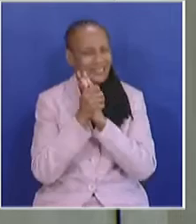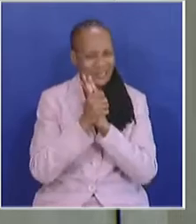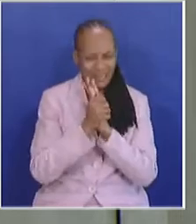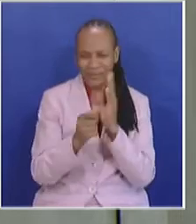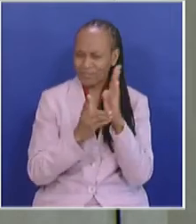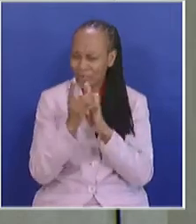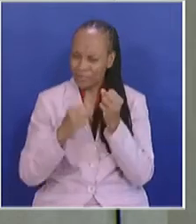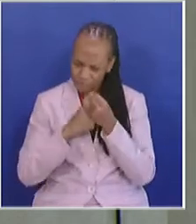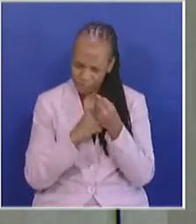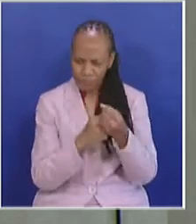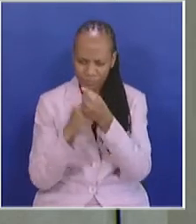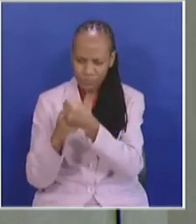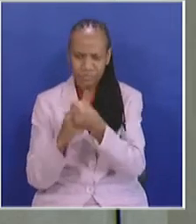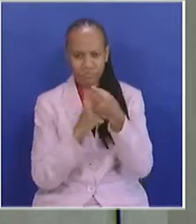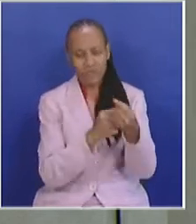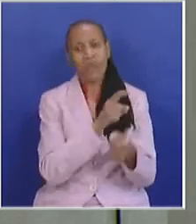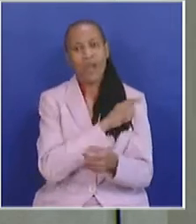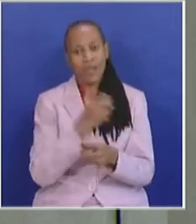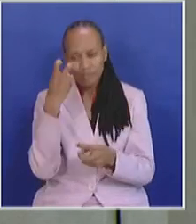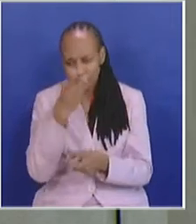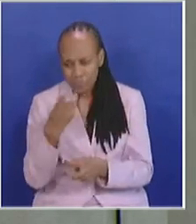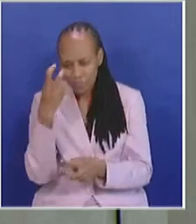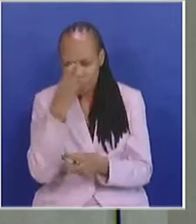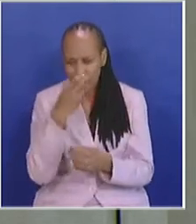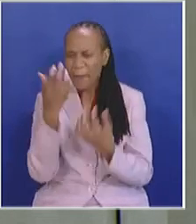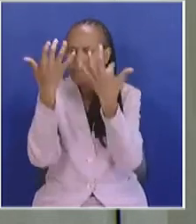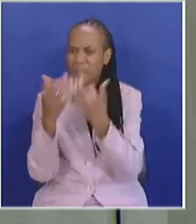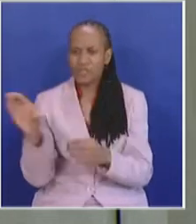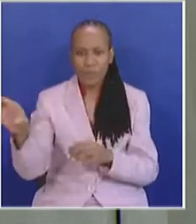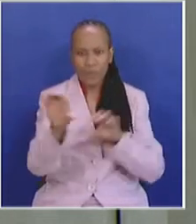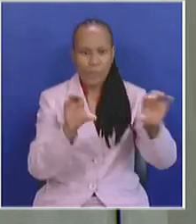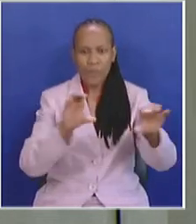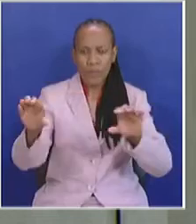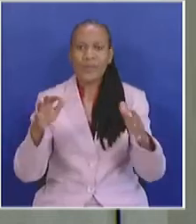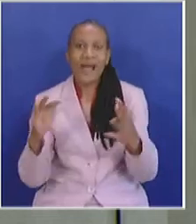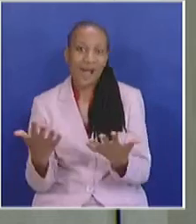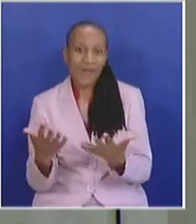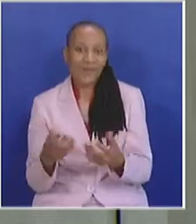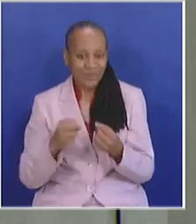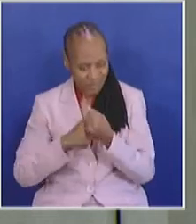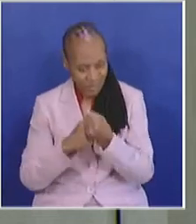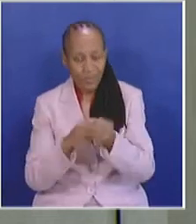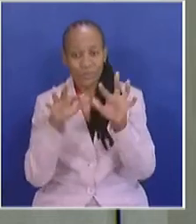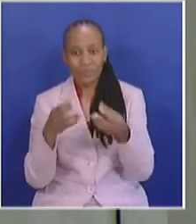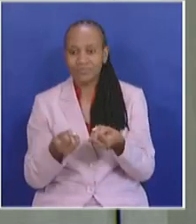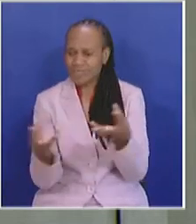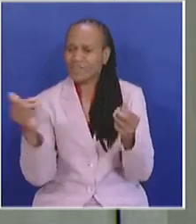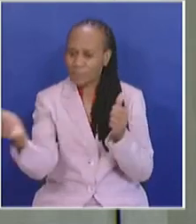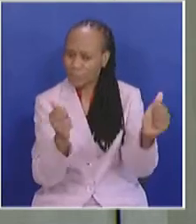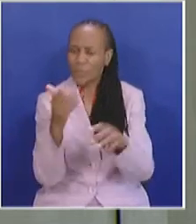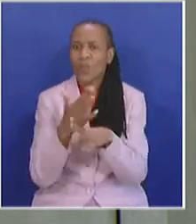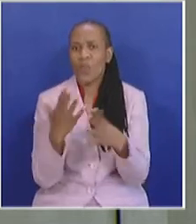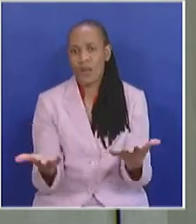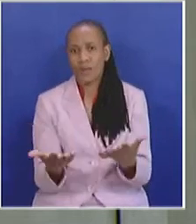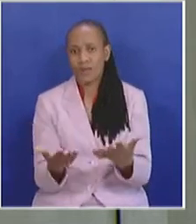development, and looking into innovative funding mechanisms to increase job creation, support Black industrialists, and look for